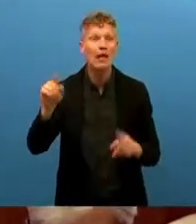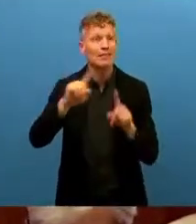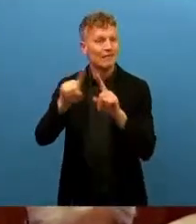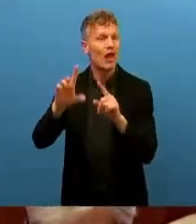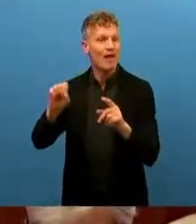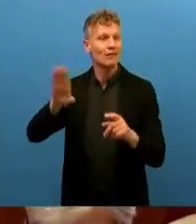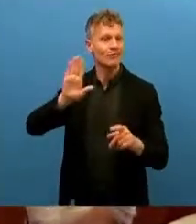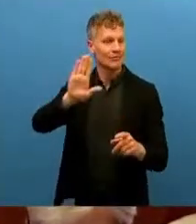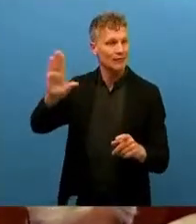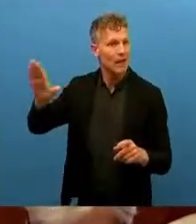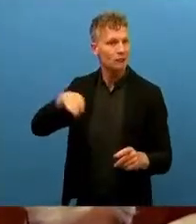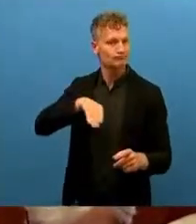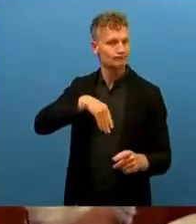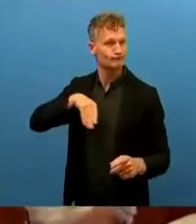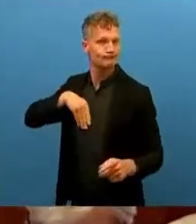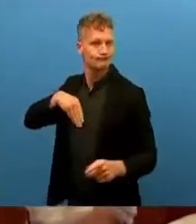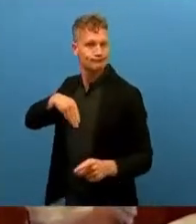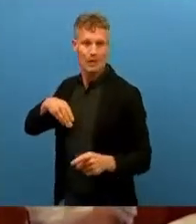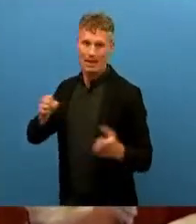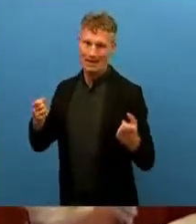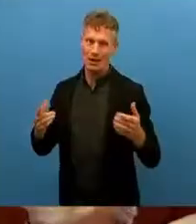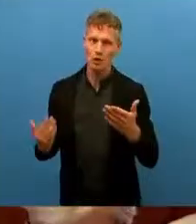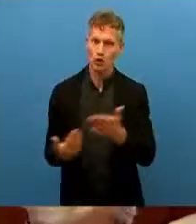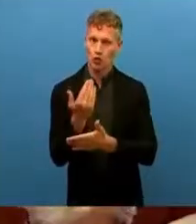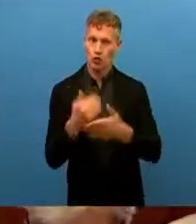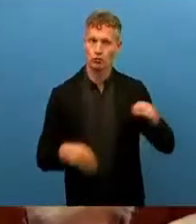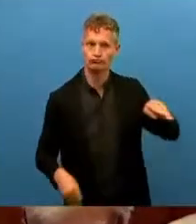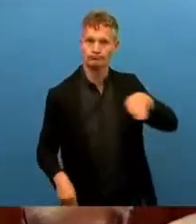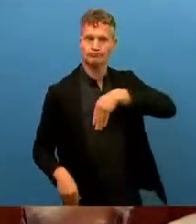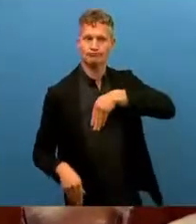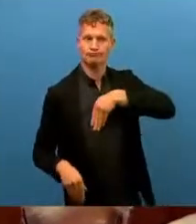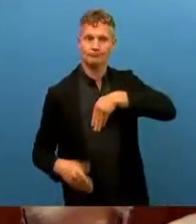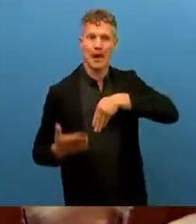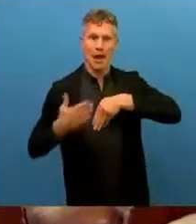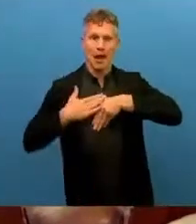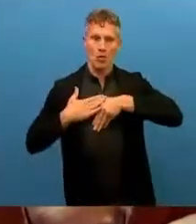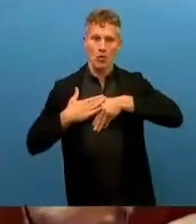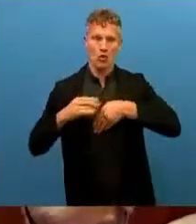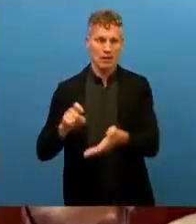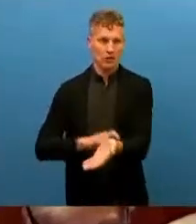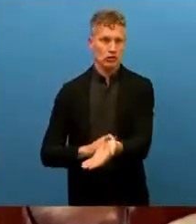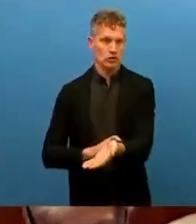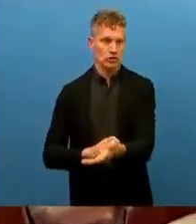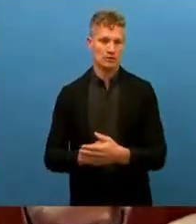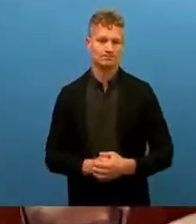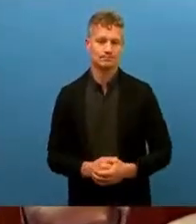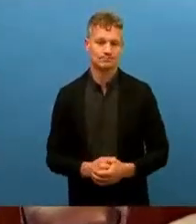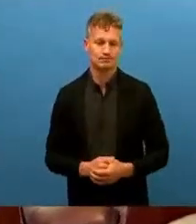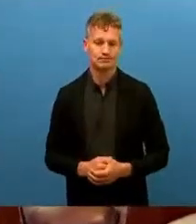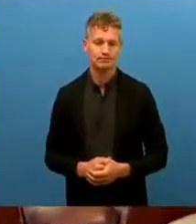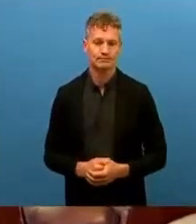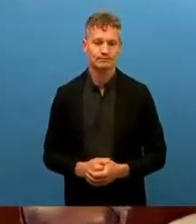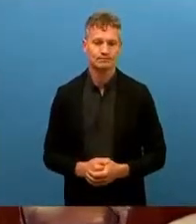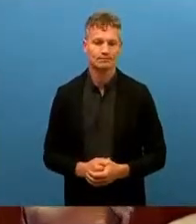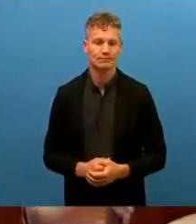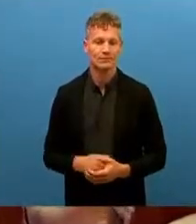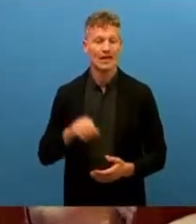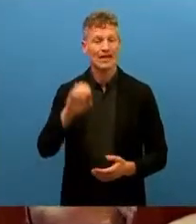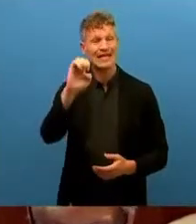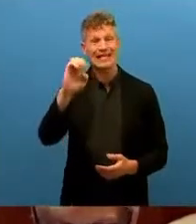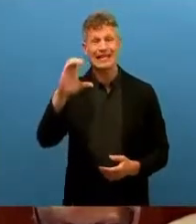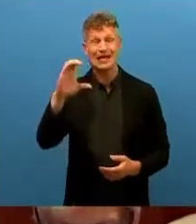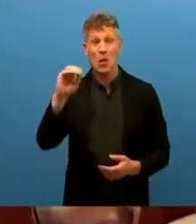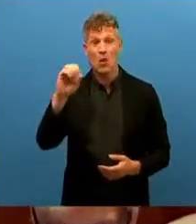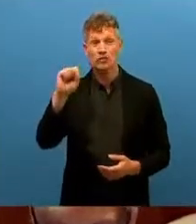ECOSOC accreditation framework does not adequately reflect the unique legal, political, and cultural identities of